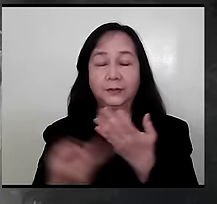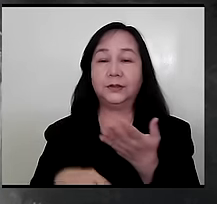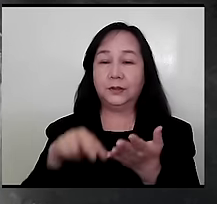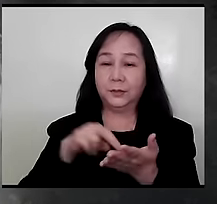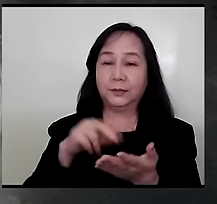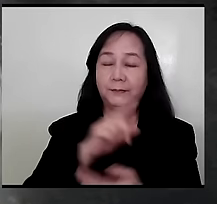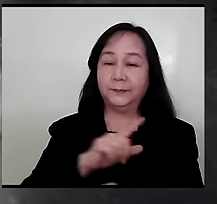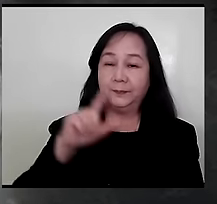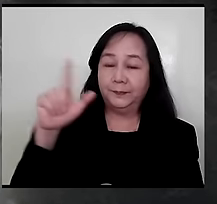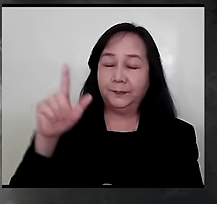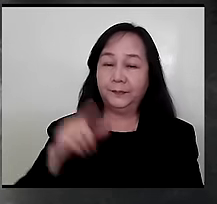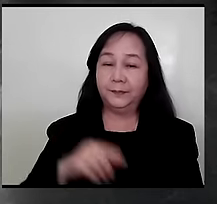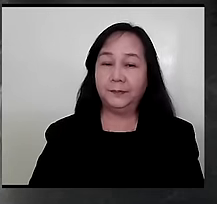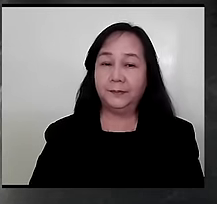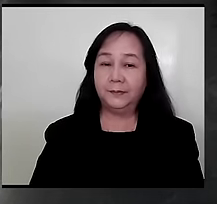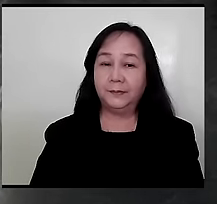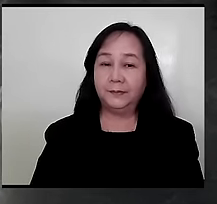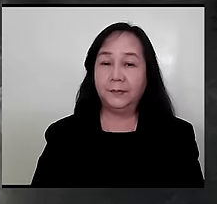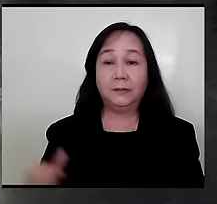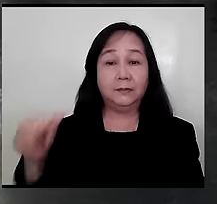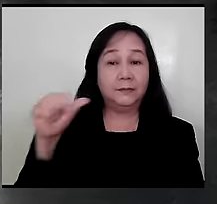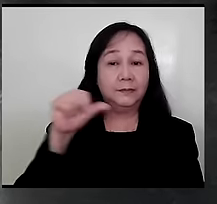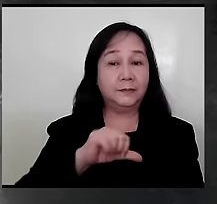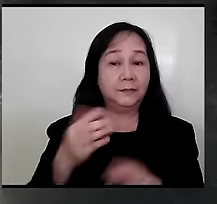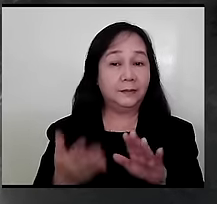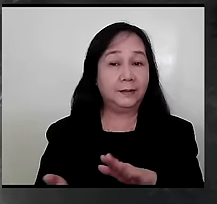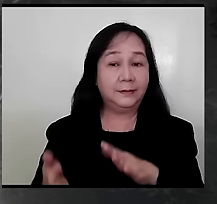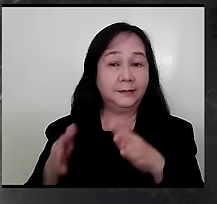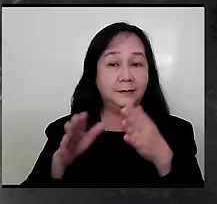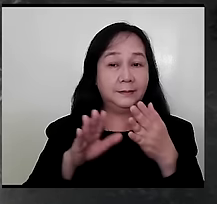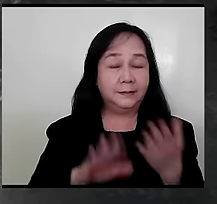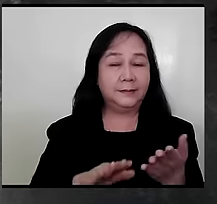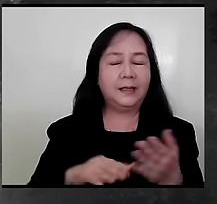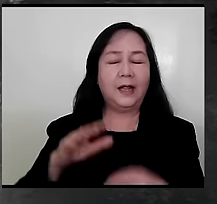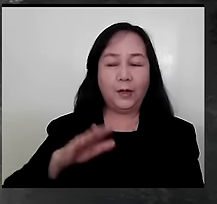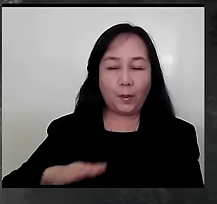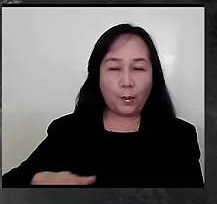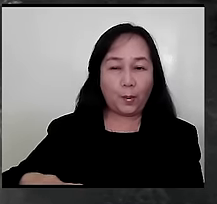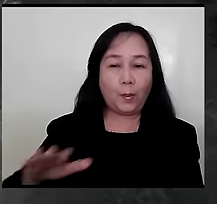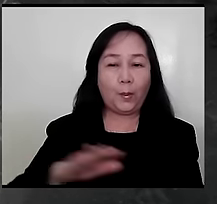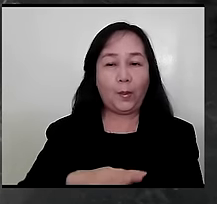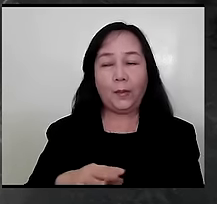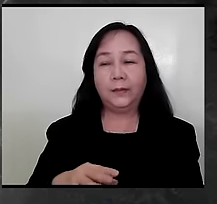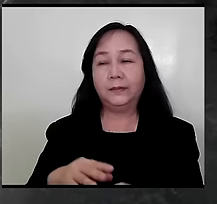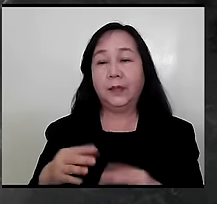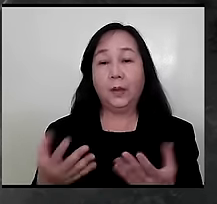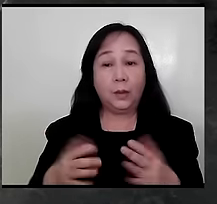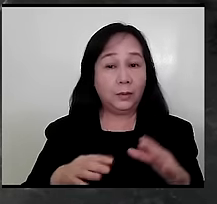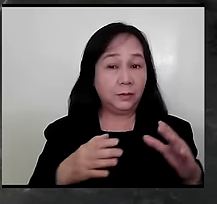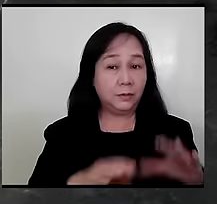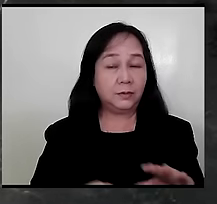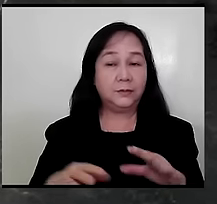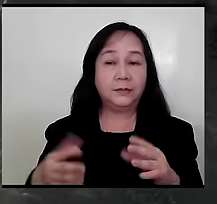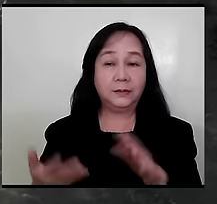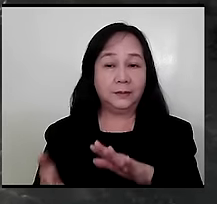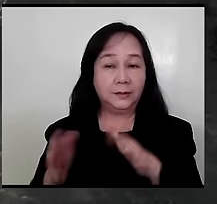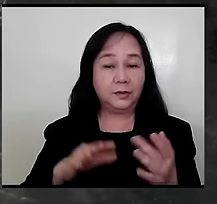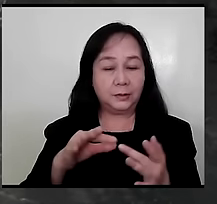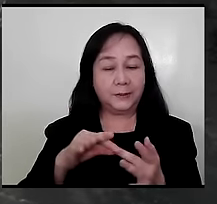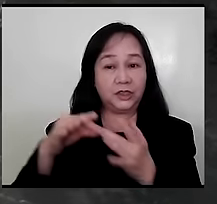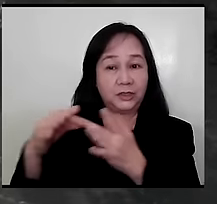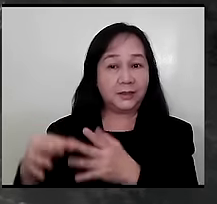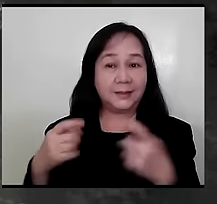Lord over death and all the causes of death, especially